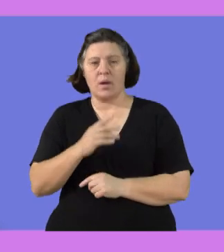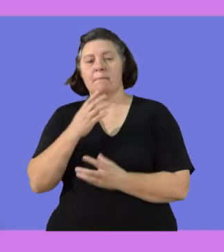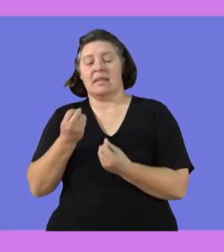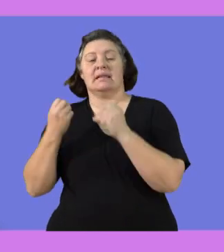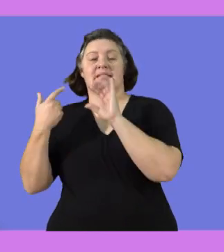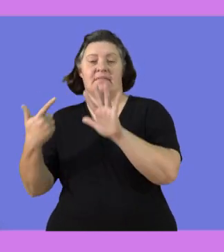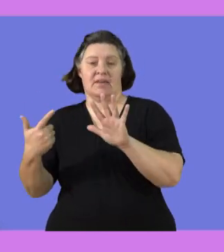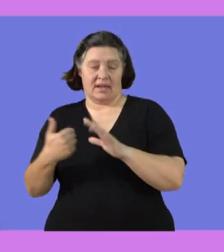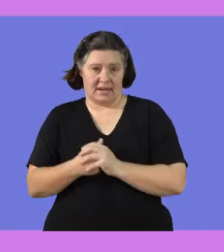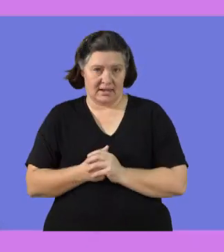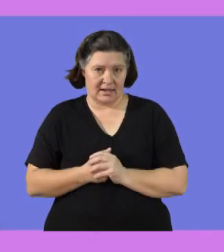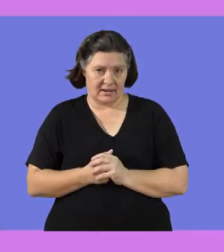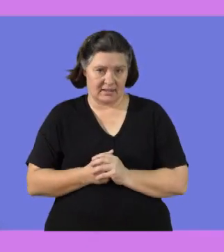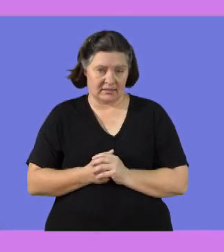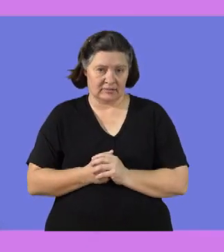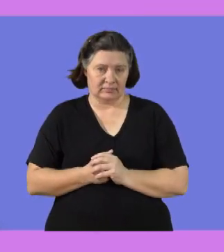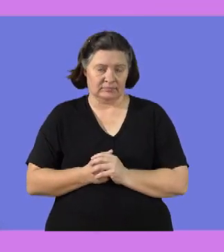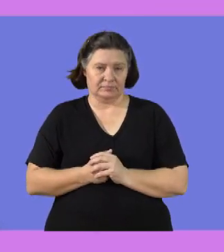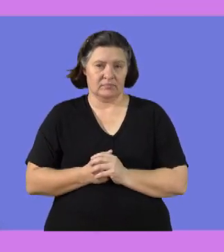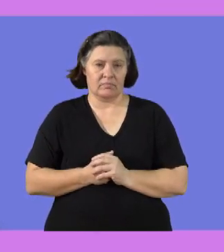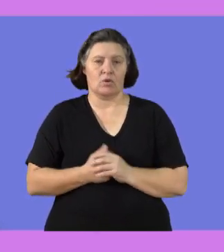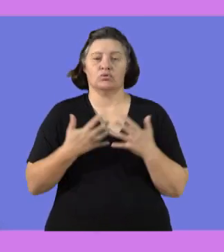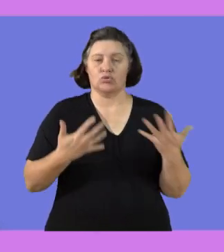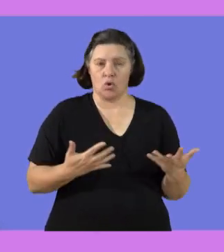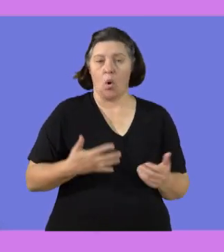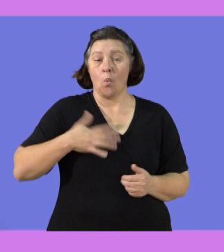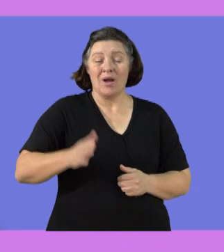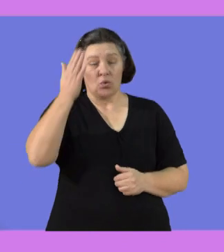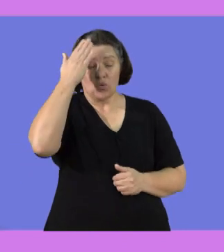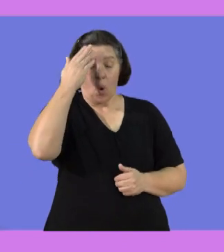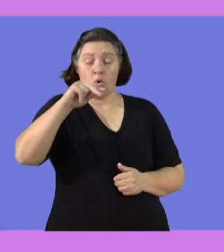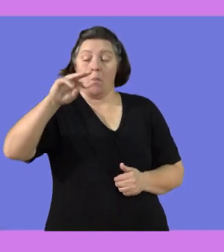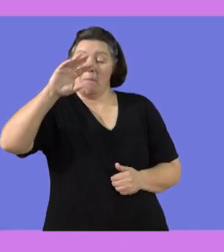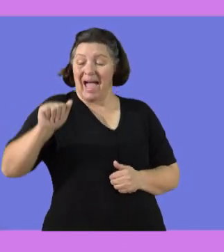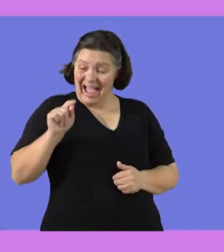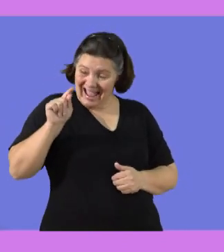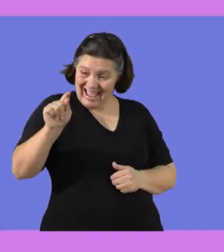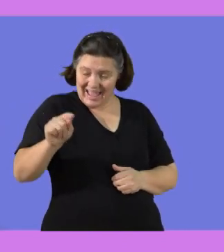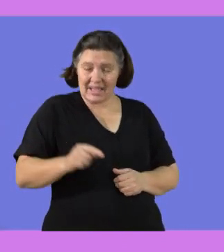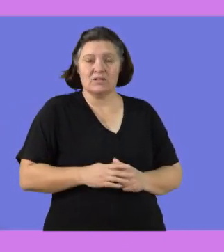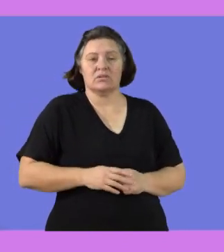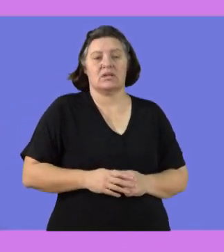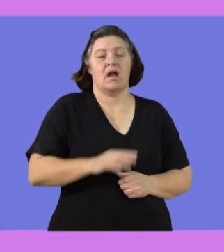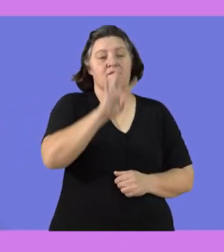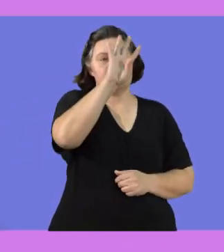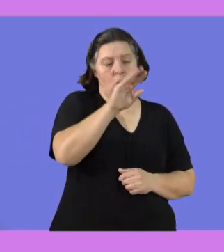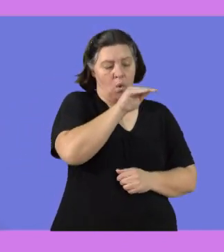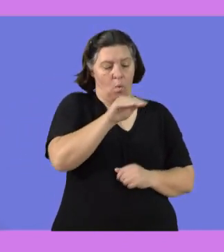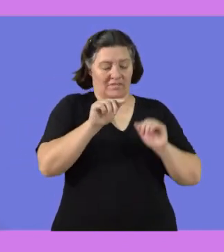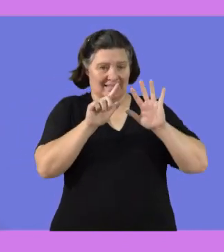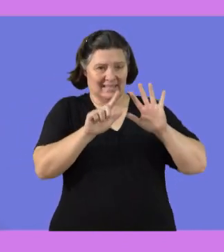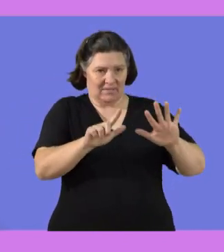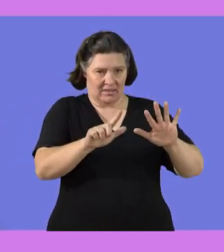gives us 7. So now to determine how much will Noma get, we will then say